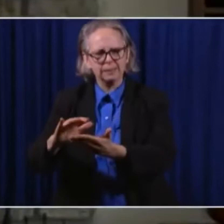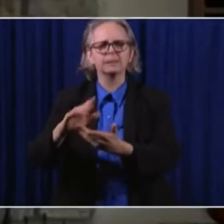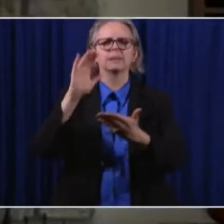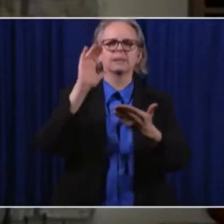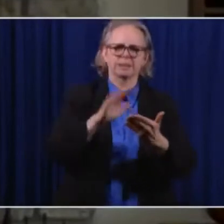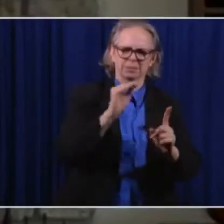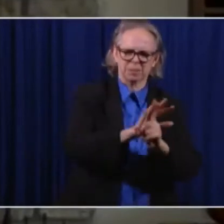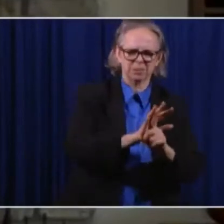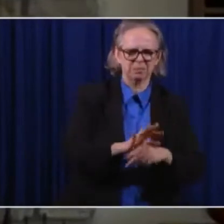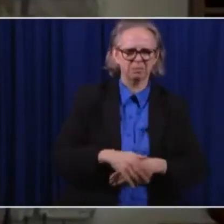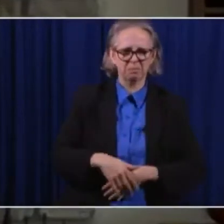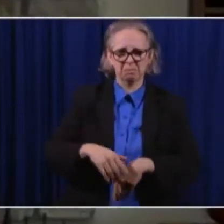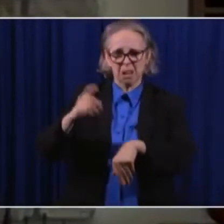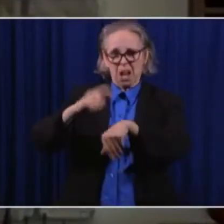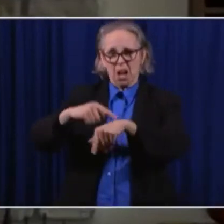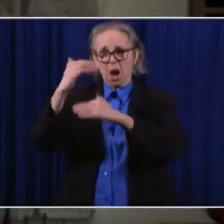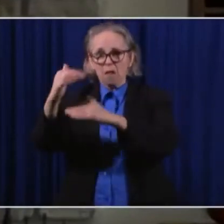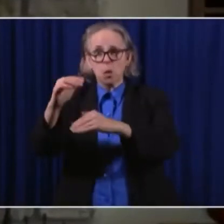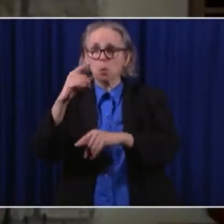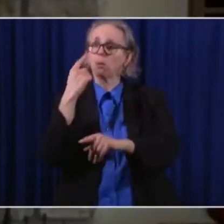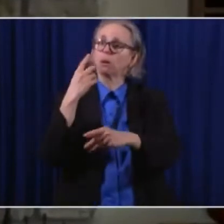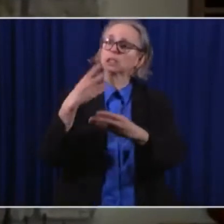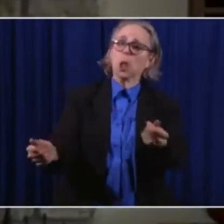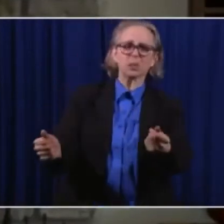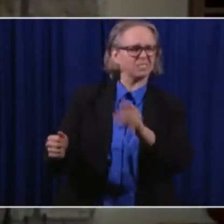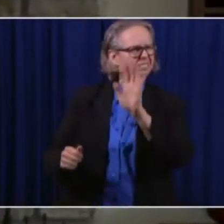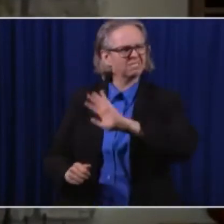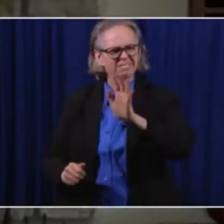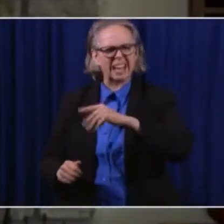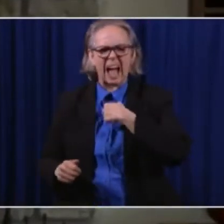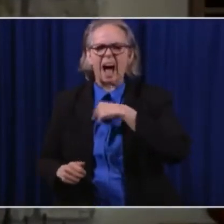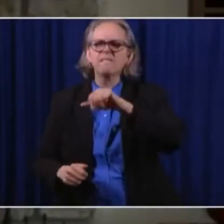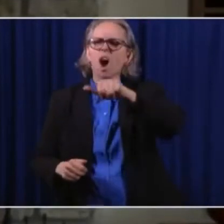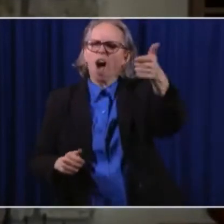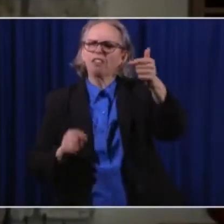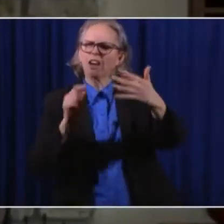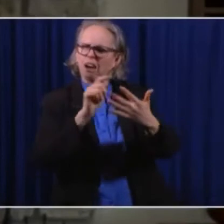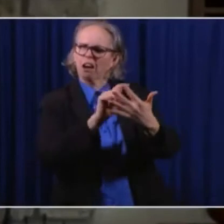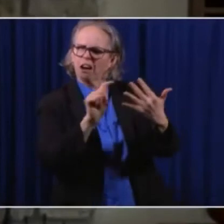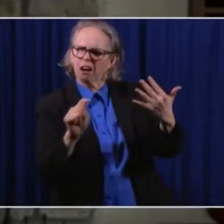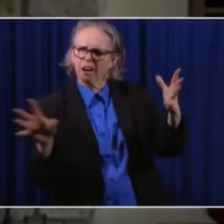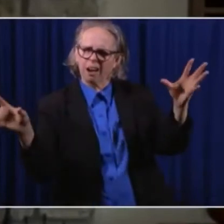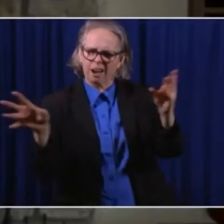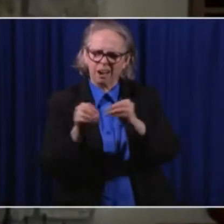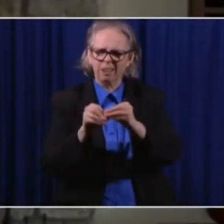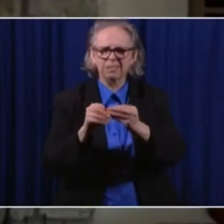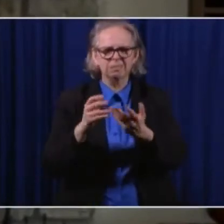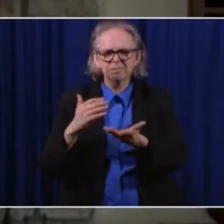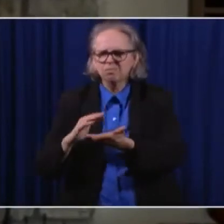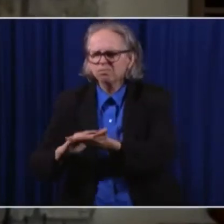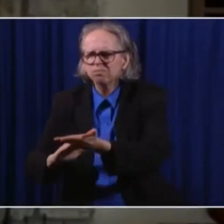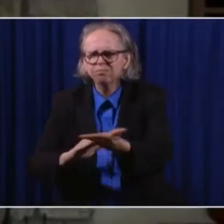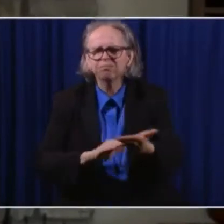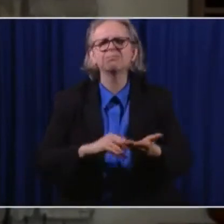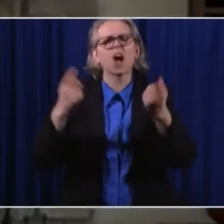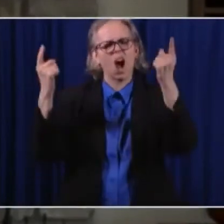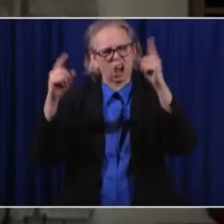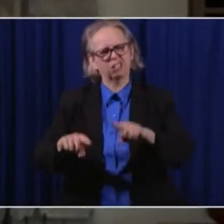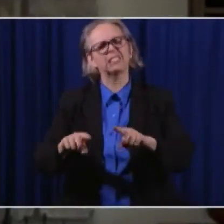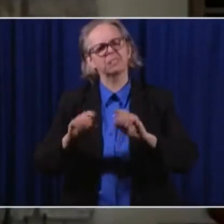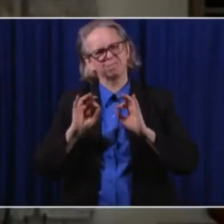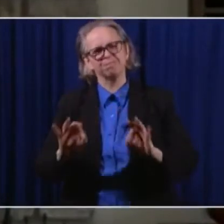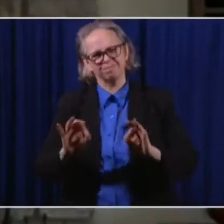to make sense. And we ran it by a lot of different people and scientists and who thought, yeah, that makes sense. But look,